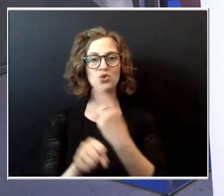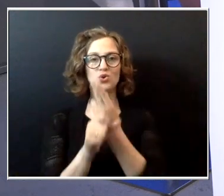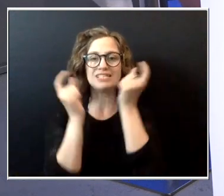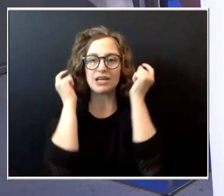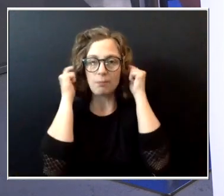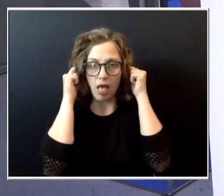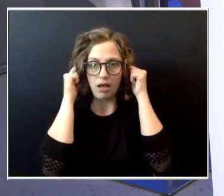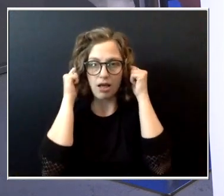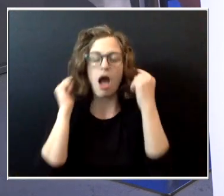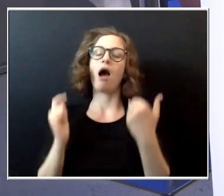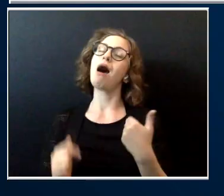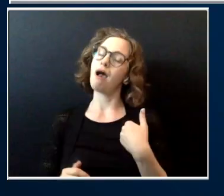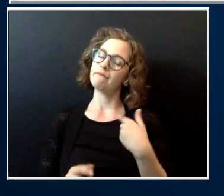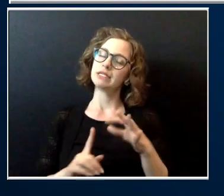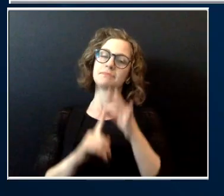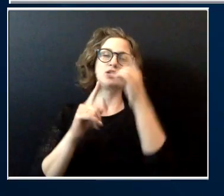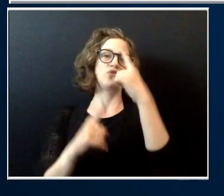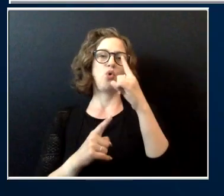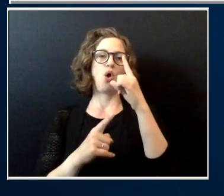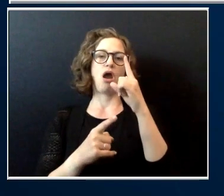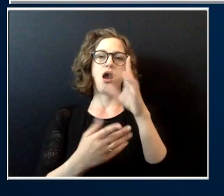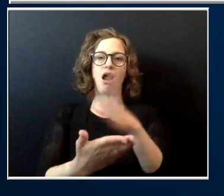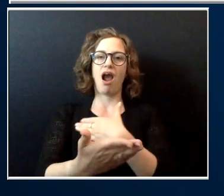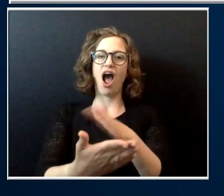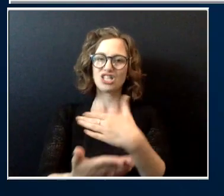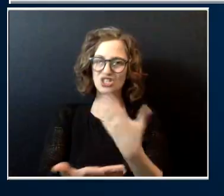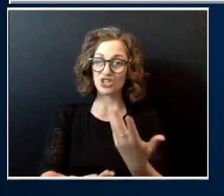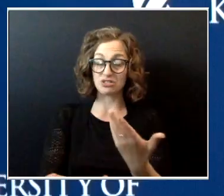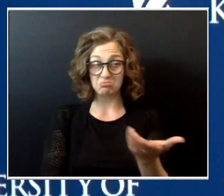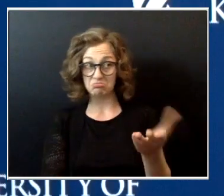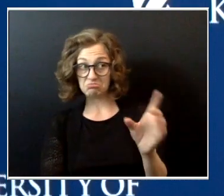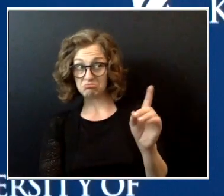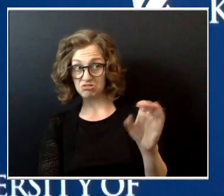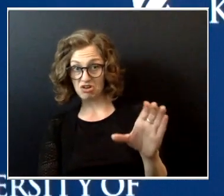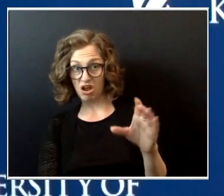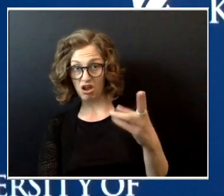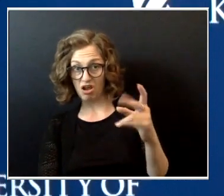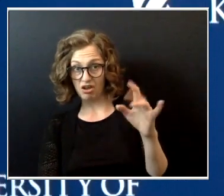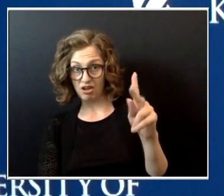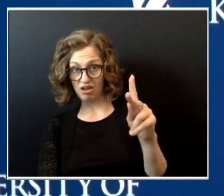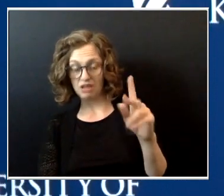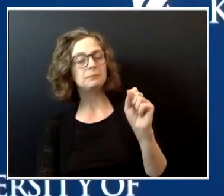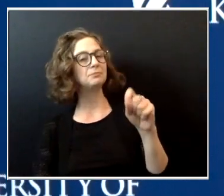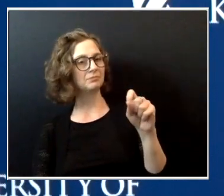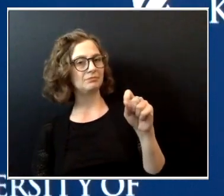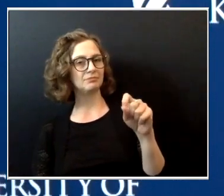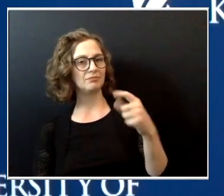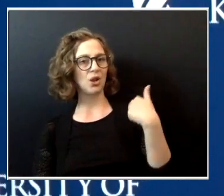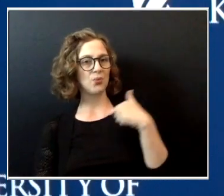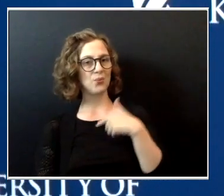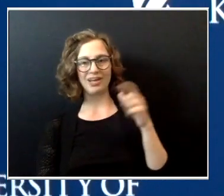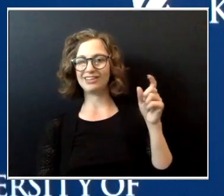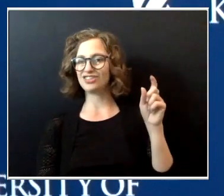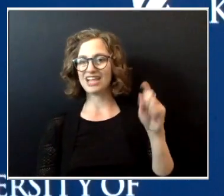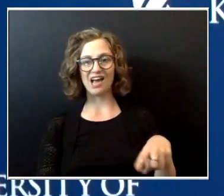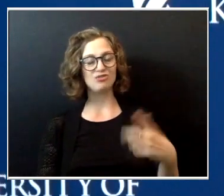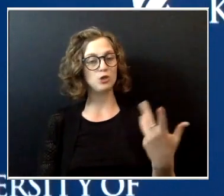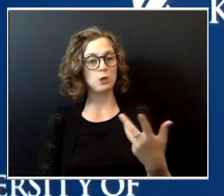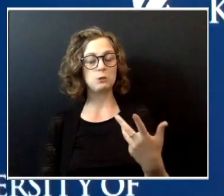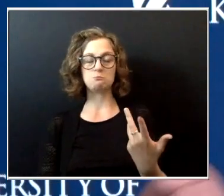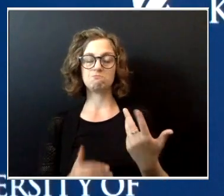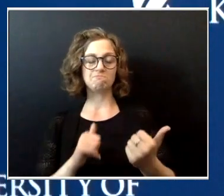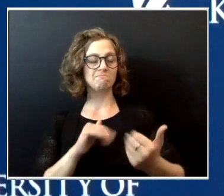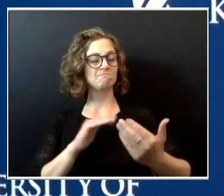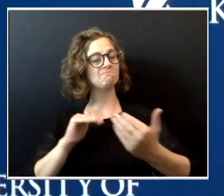really Absolutely. loud. Doc Hawk. Yeah, I mean, I think this is just more things that we have to contend with and deal with to keep ourselves